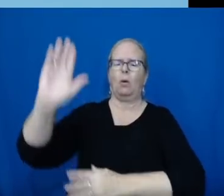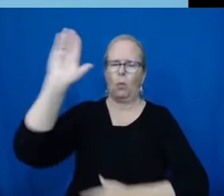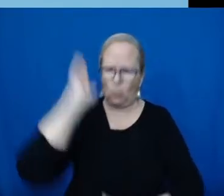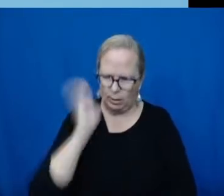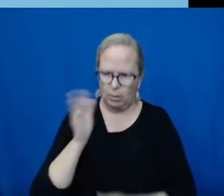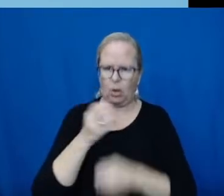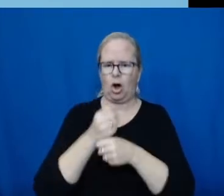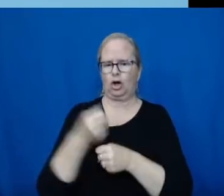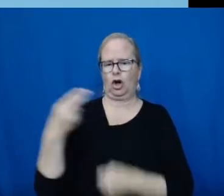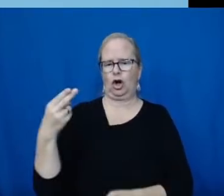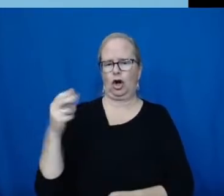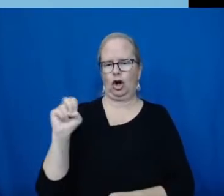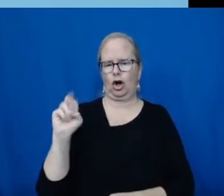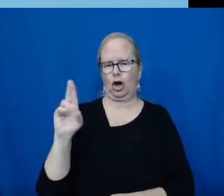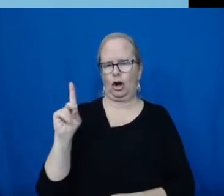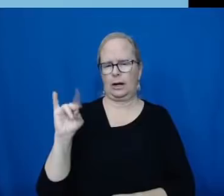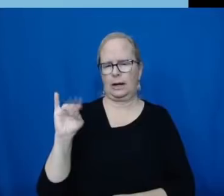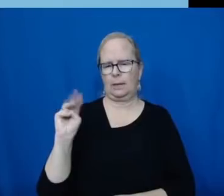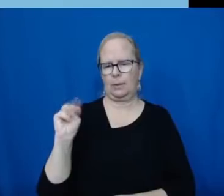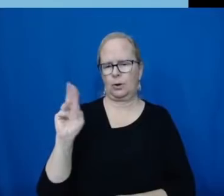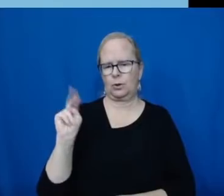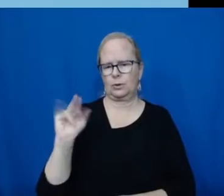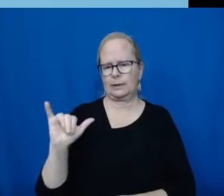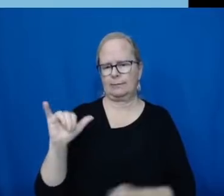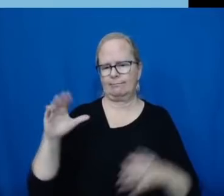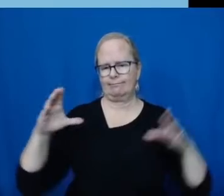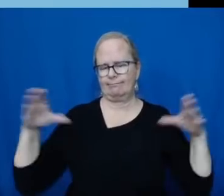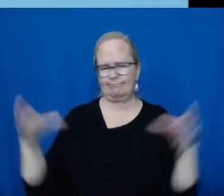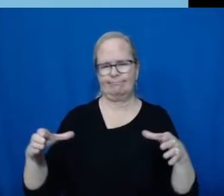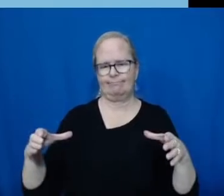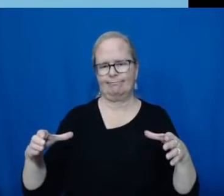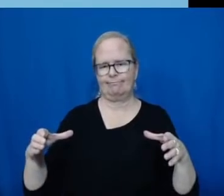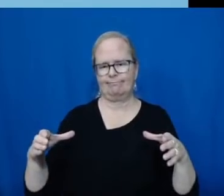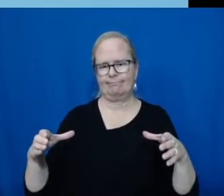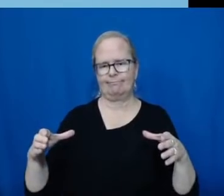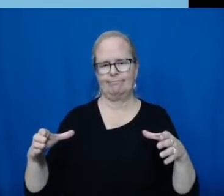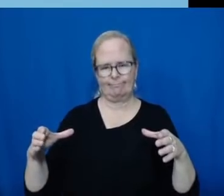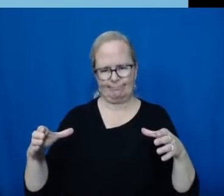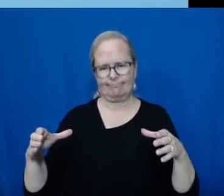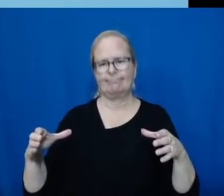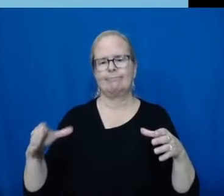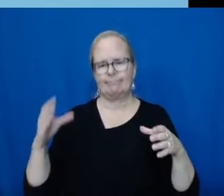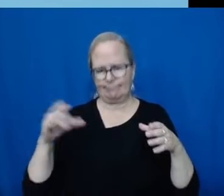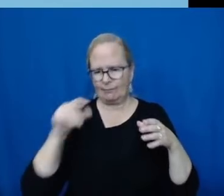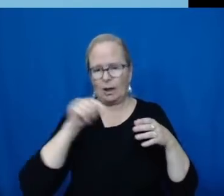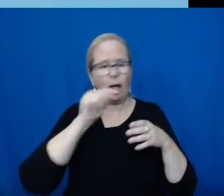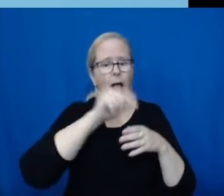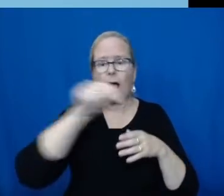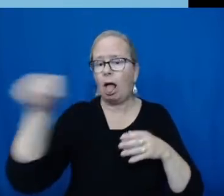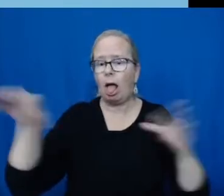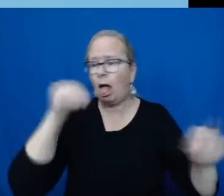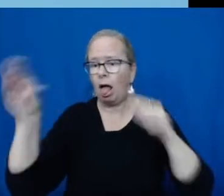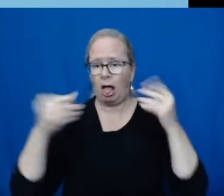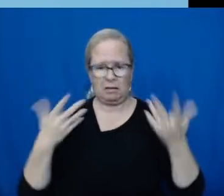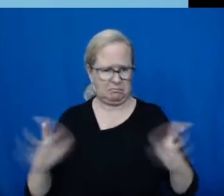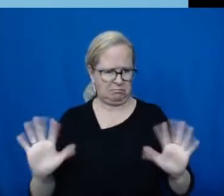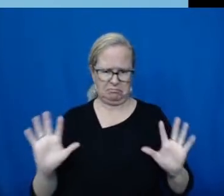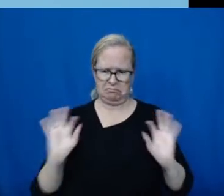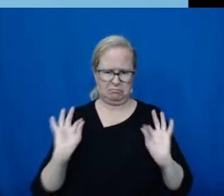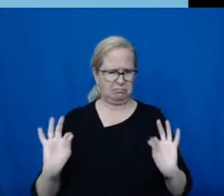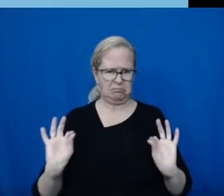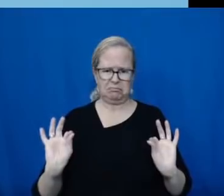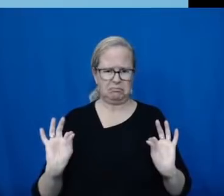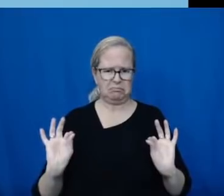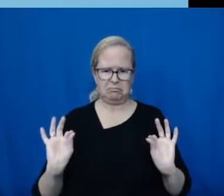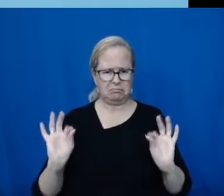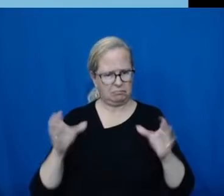we are not there yet. So we need public health measures on top of vaccines. And the more vaccines we have, the less